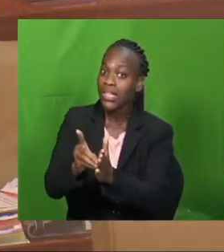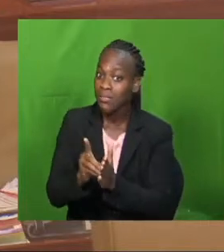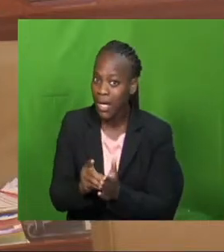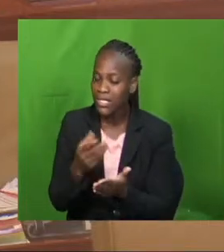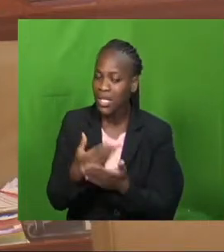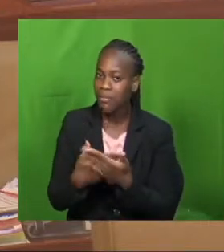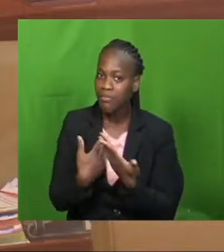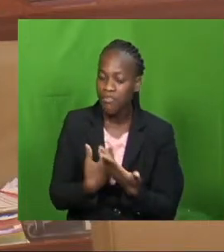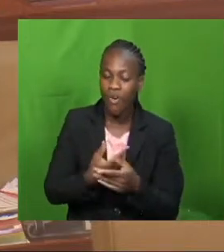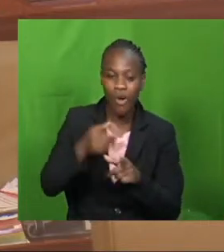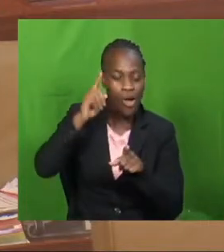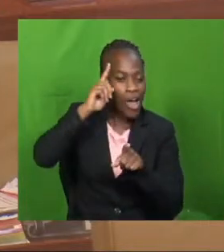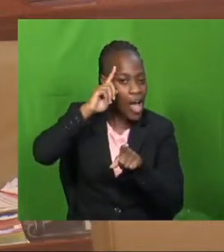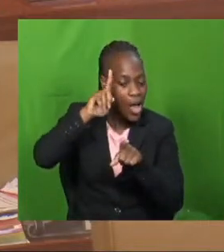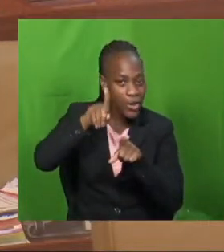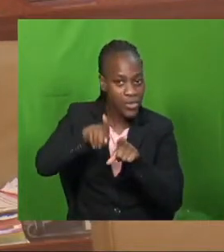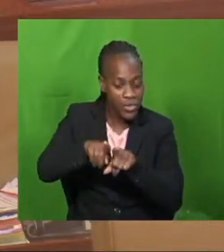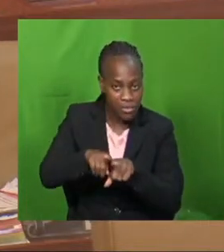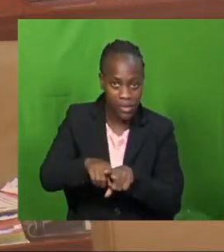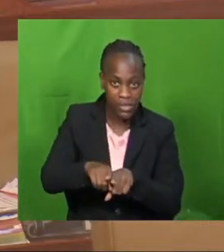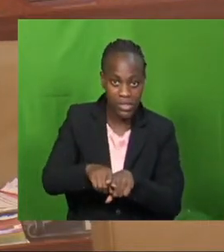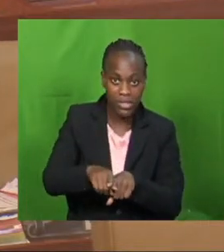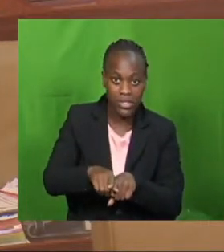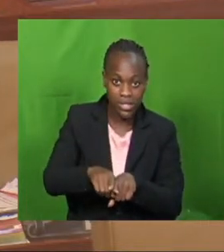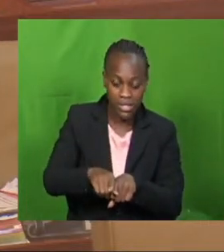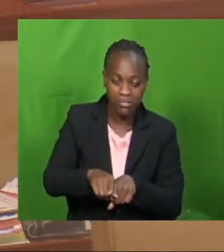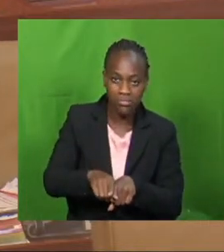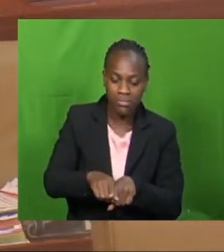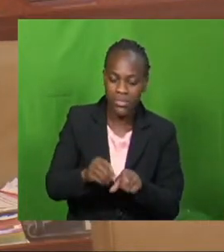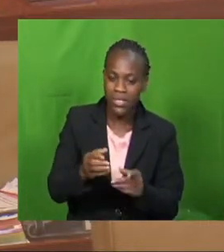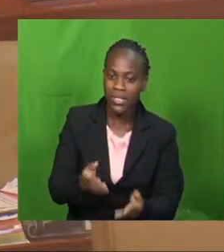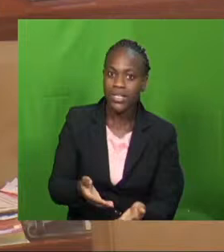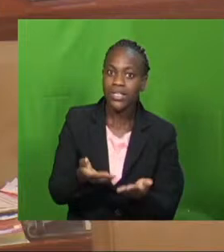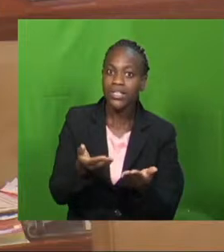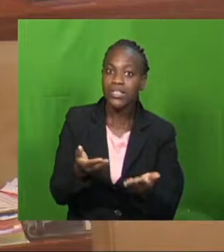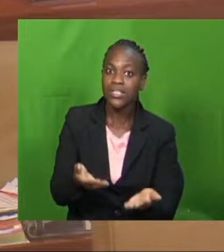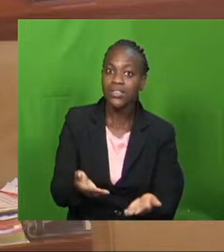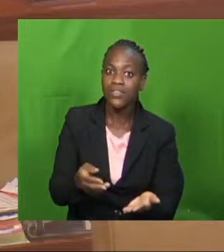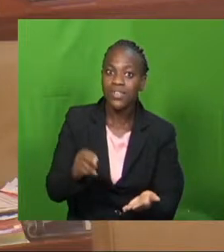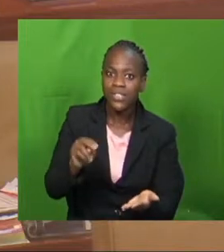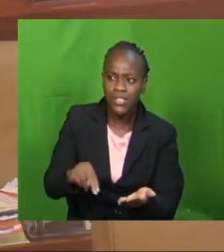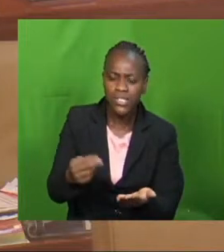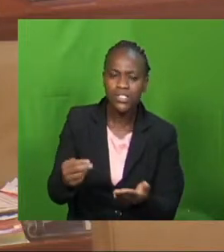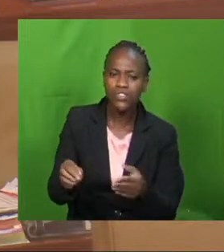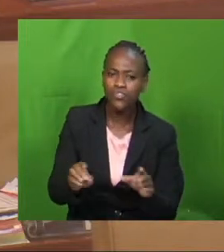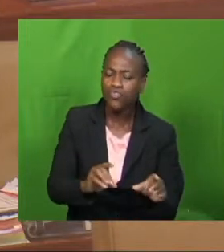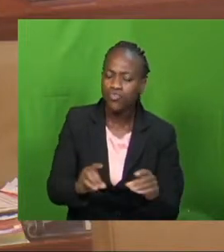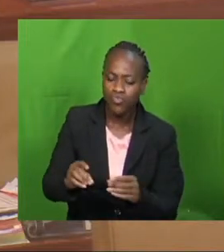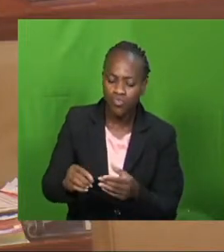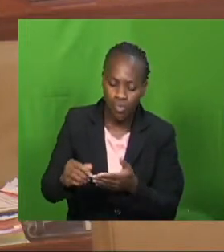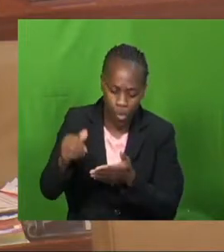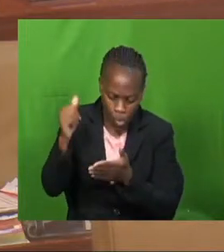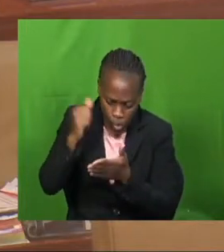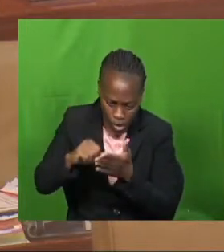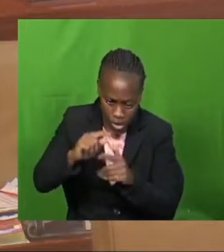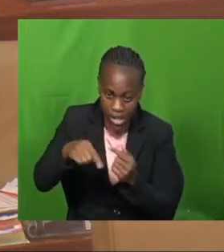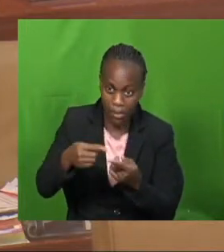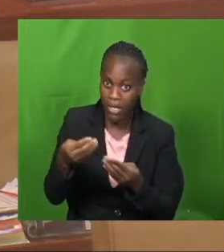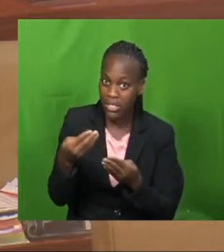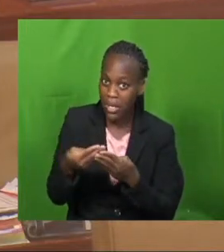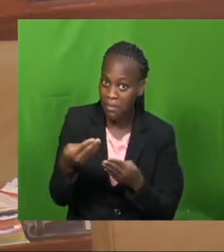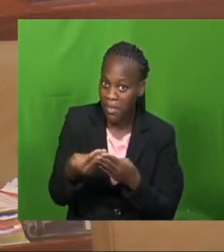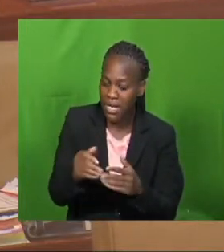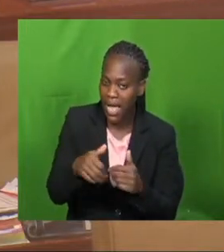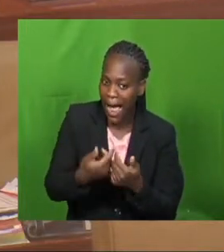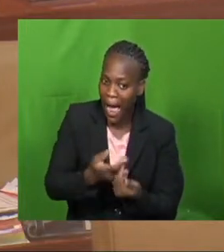contracts are given out, value for money audits ought to be performed. Time and again, we